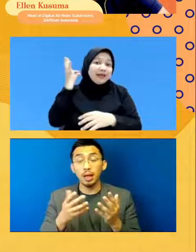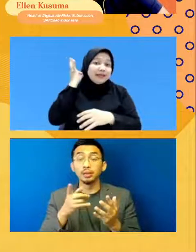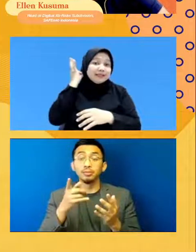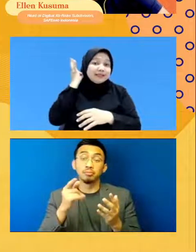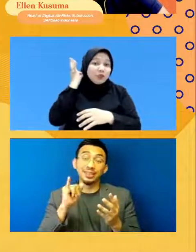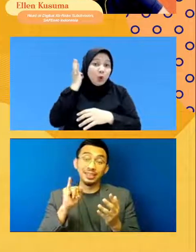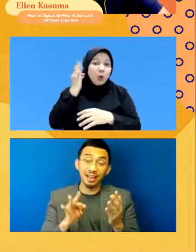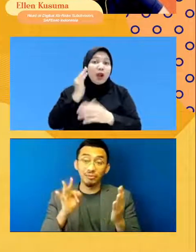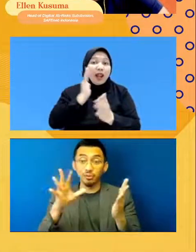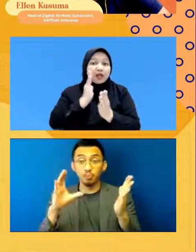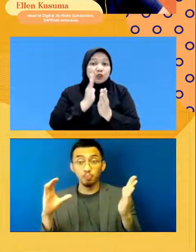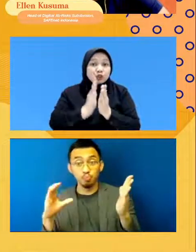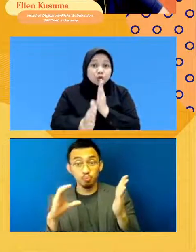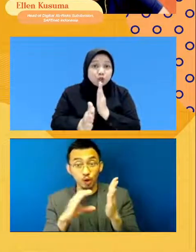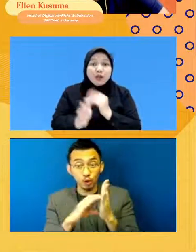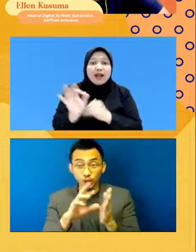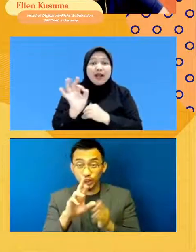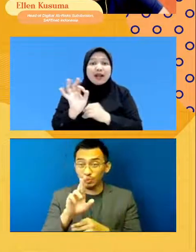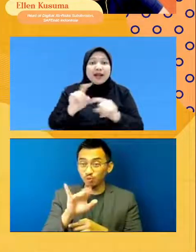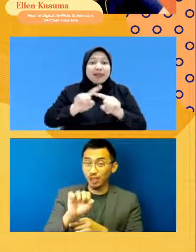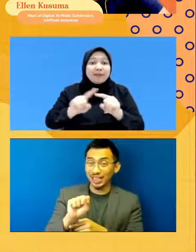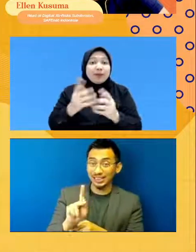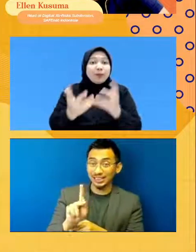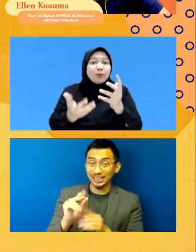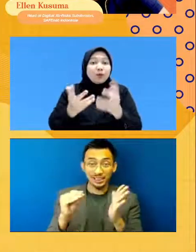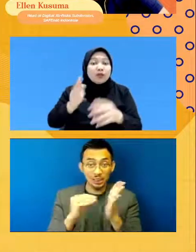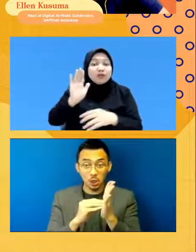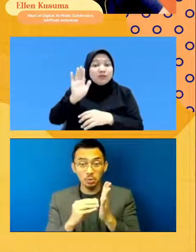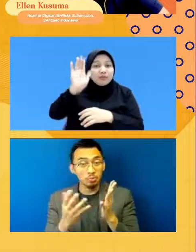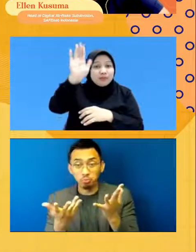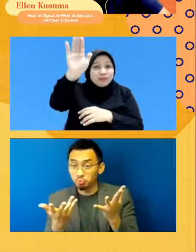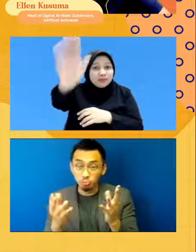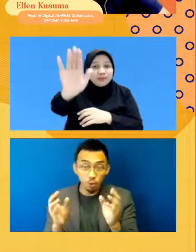kind of data could actually